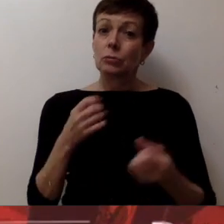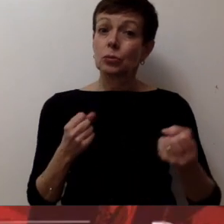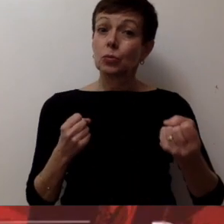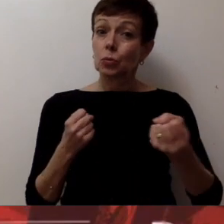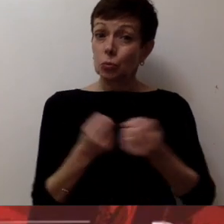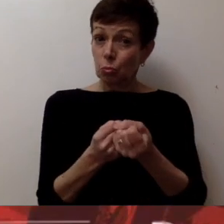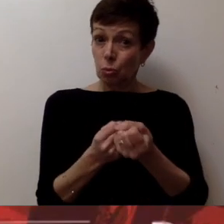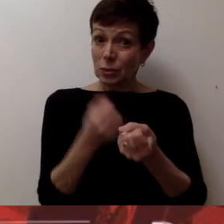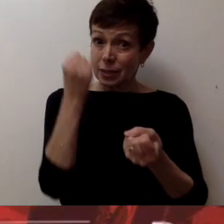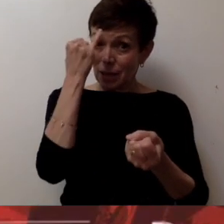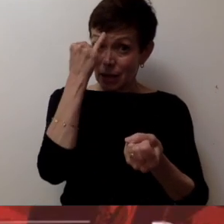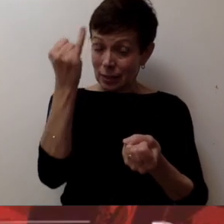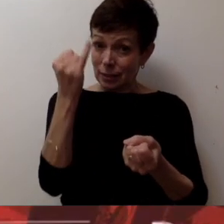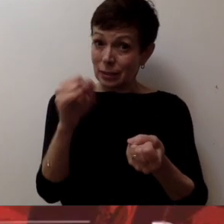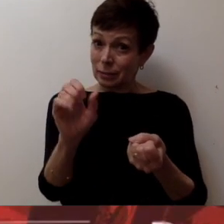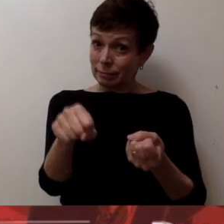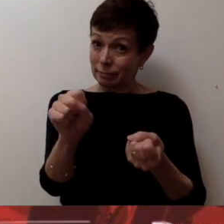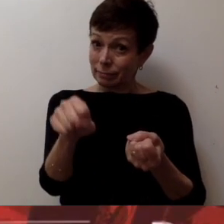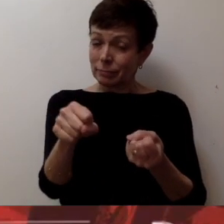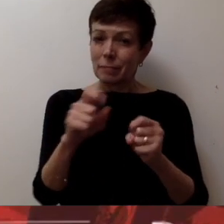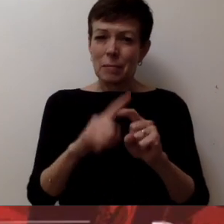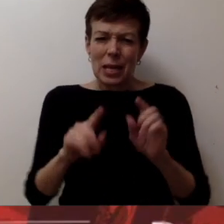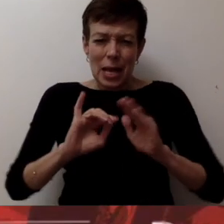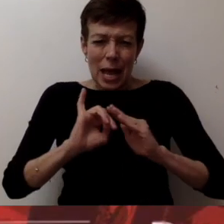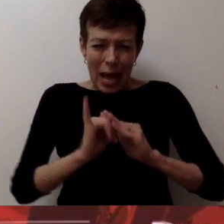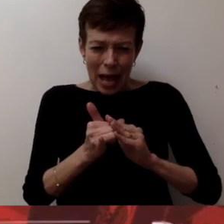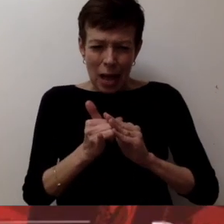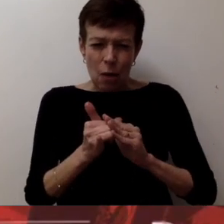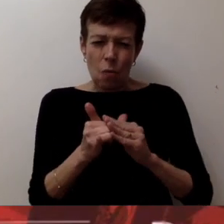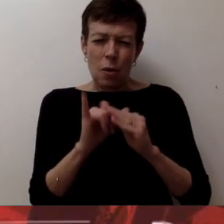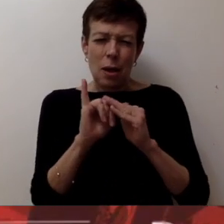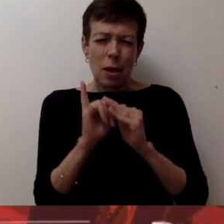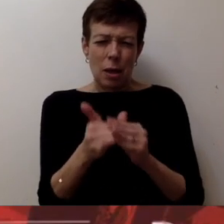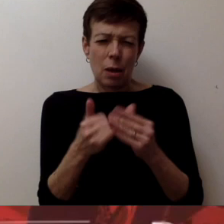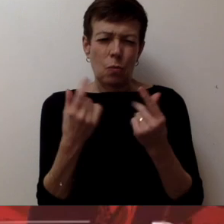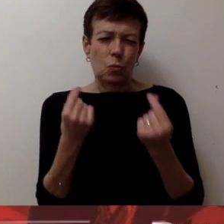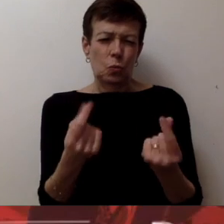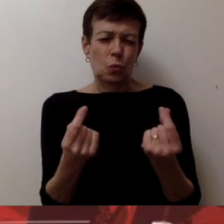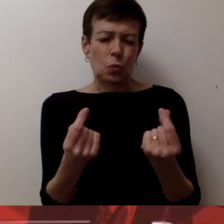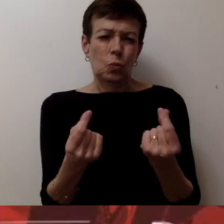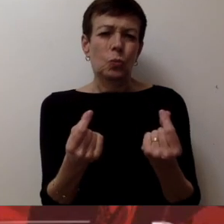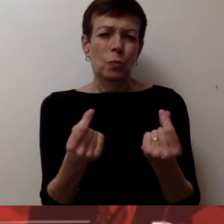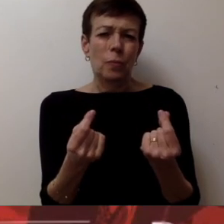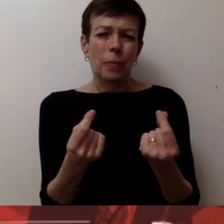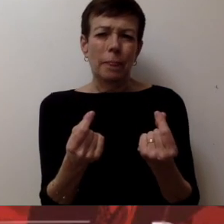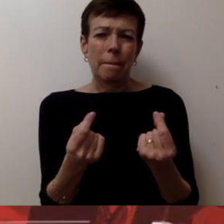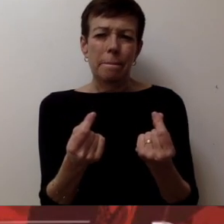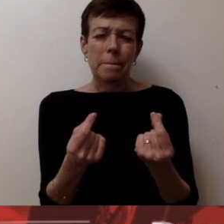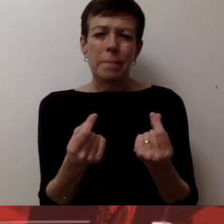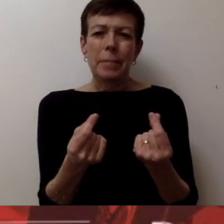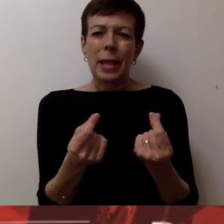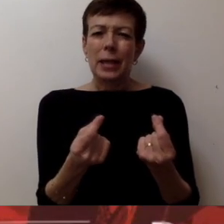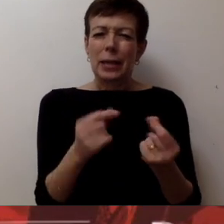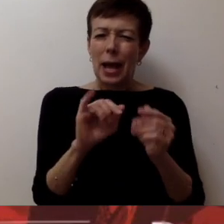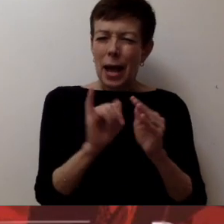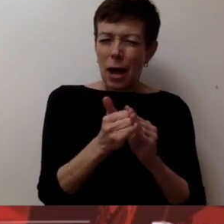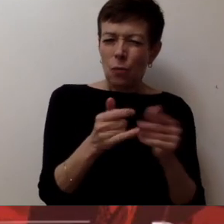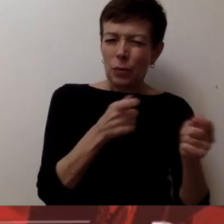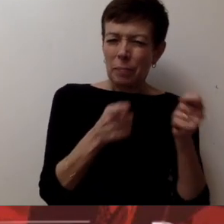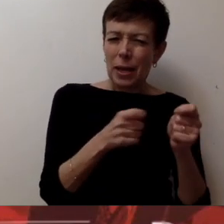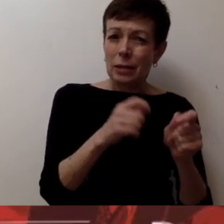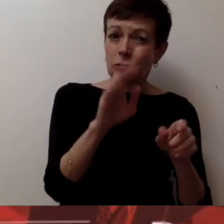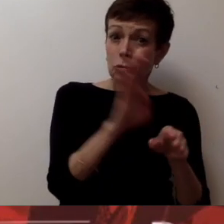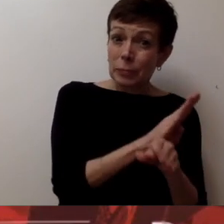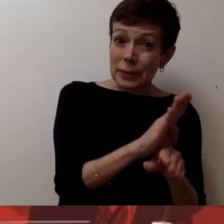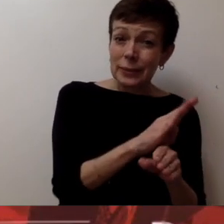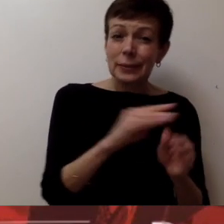So we're looking at the scope of how we can deliver that and who that will apply to. And that will be determined